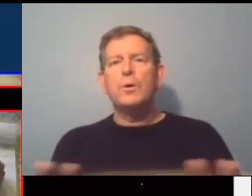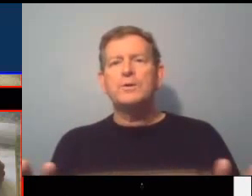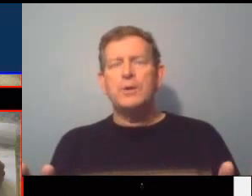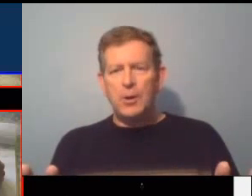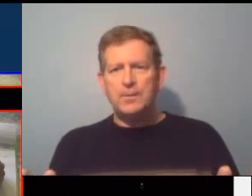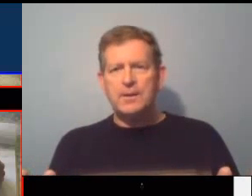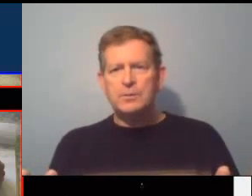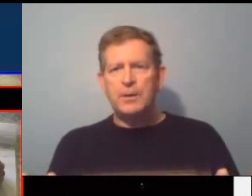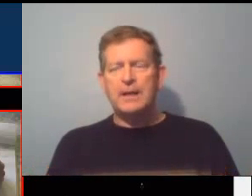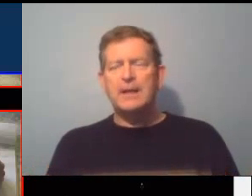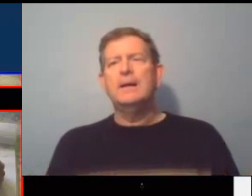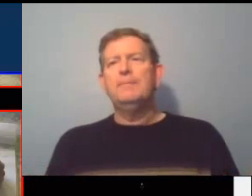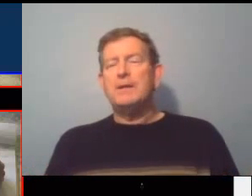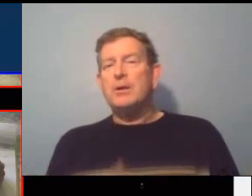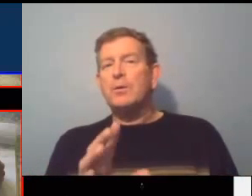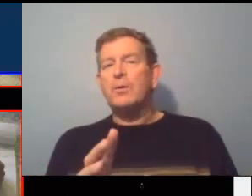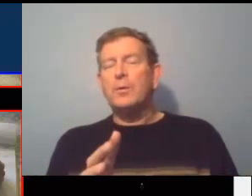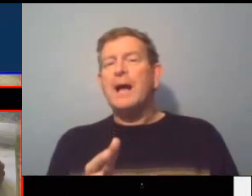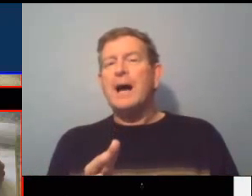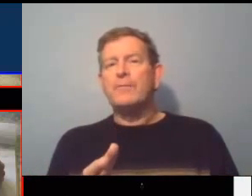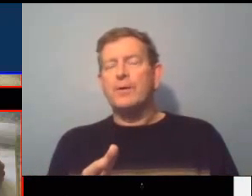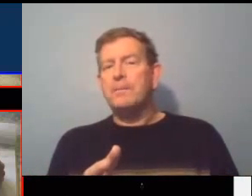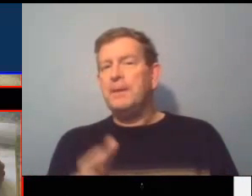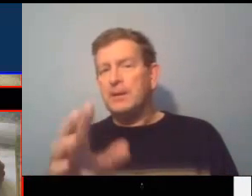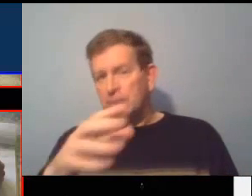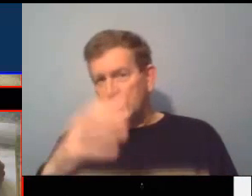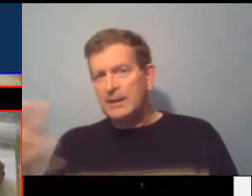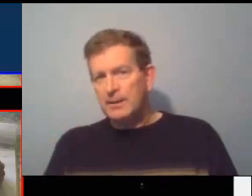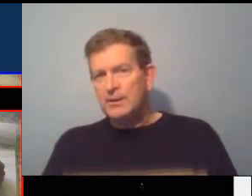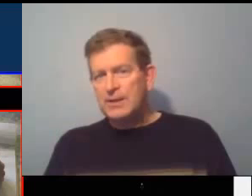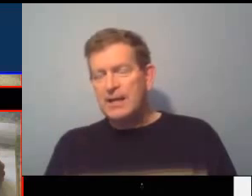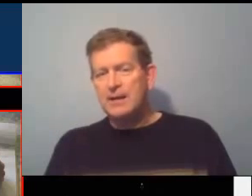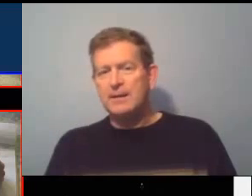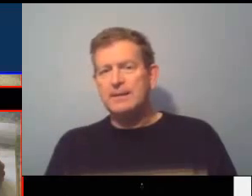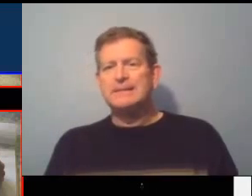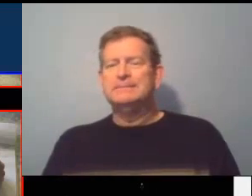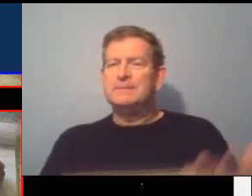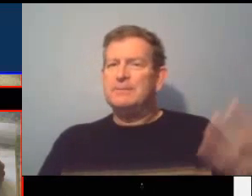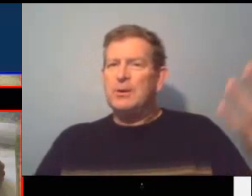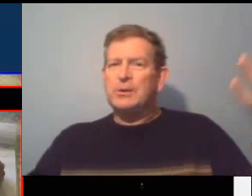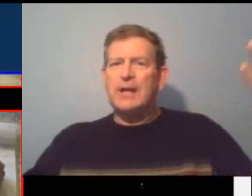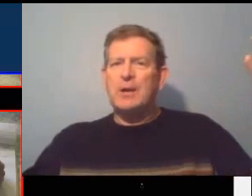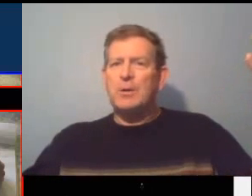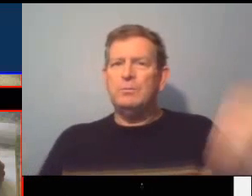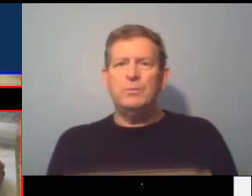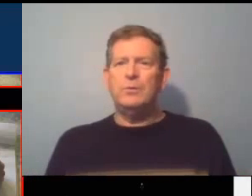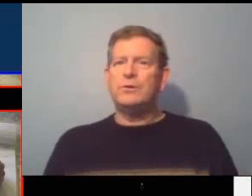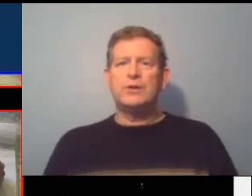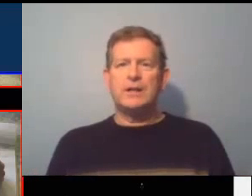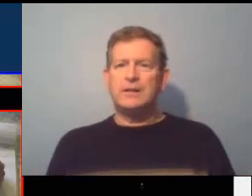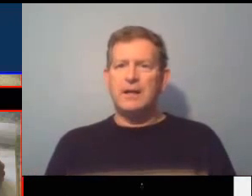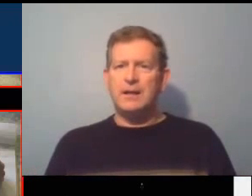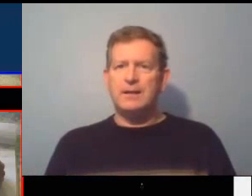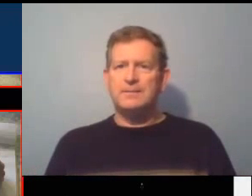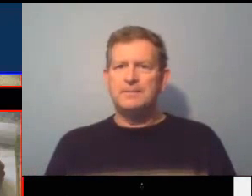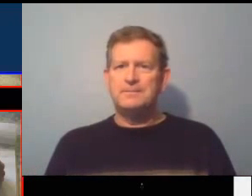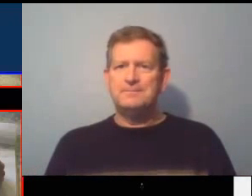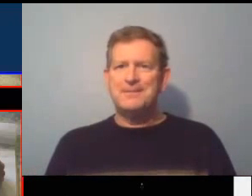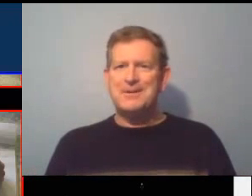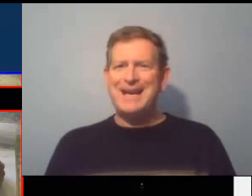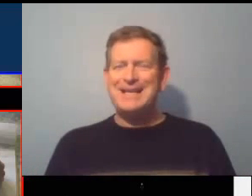those are words that you know up to this point. You don't know the word however or but, which you'd like to be able to say here, yo tengo mucha